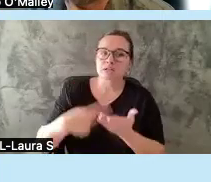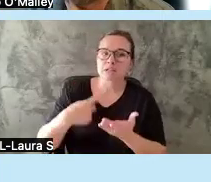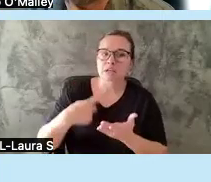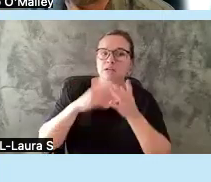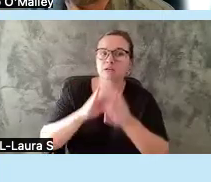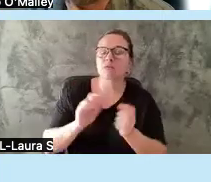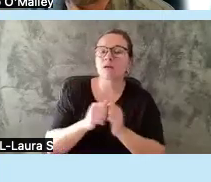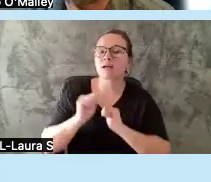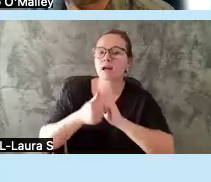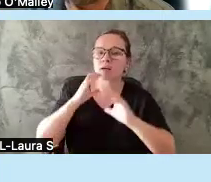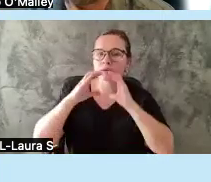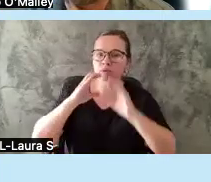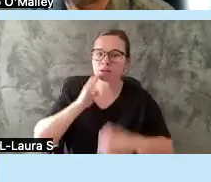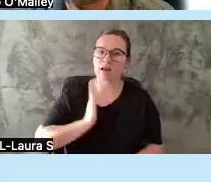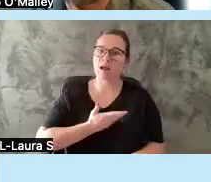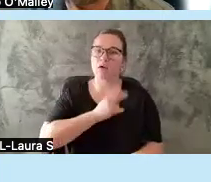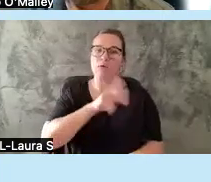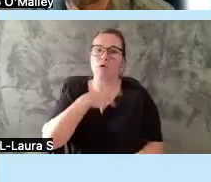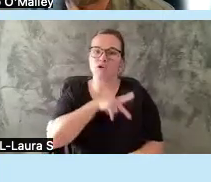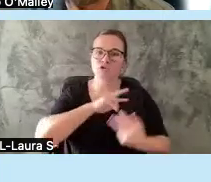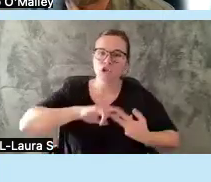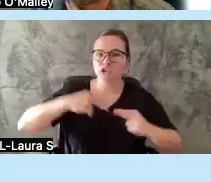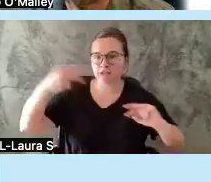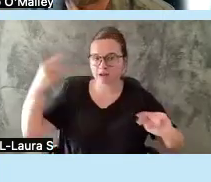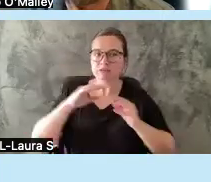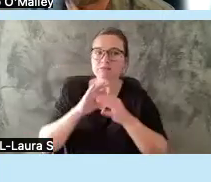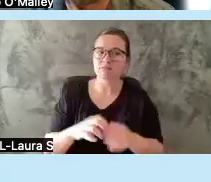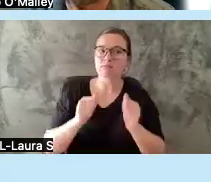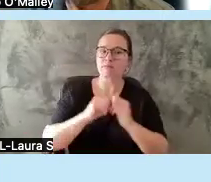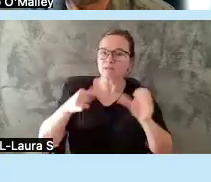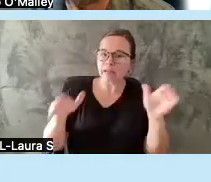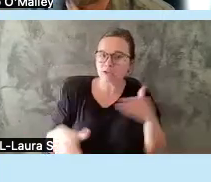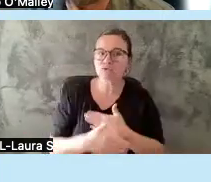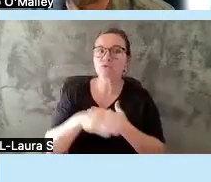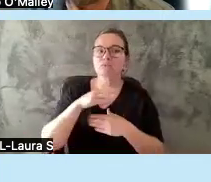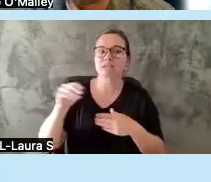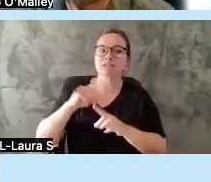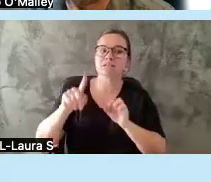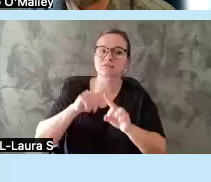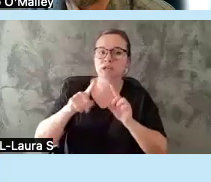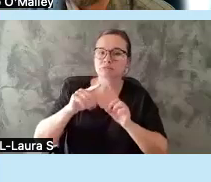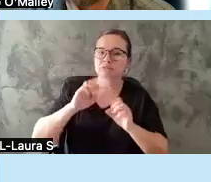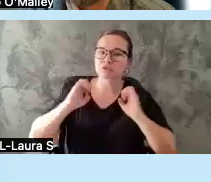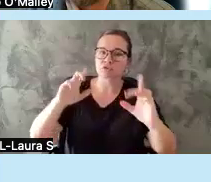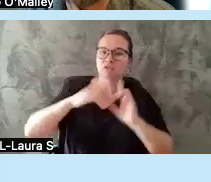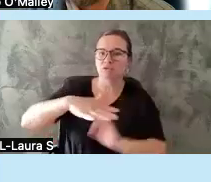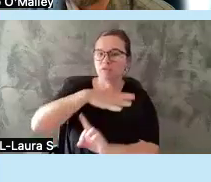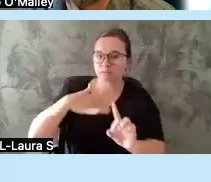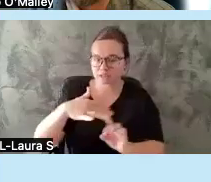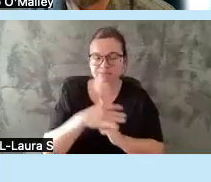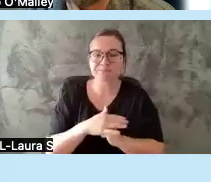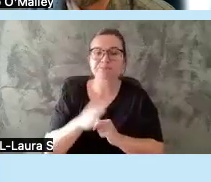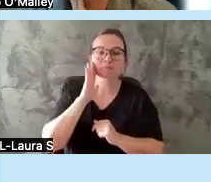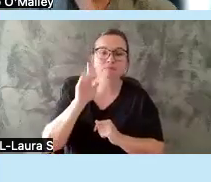we can communicate personal genetics in classrooms and out in communities in informal science education settings. I'm going to